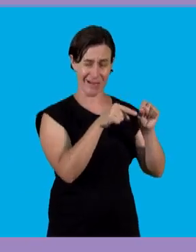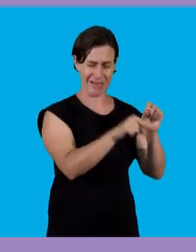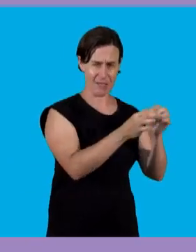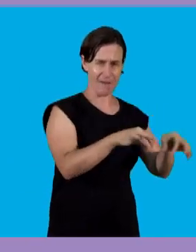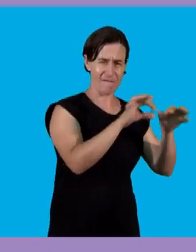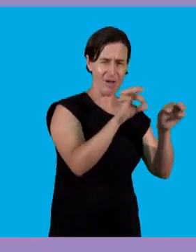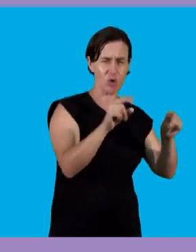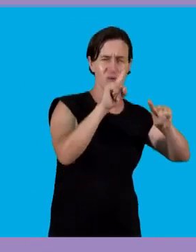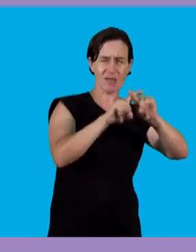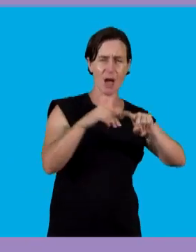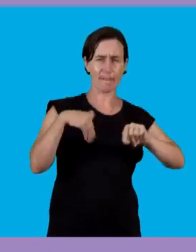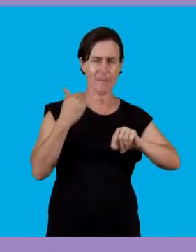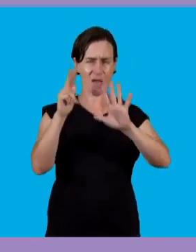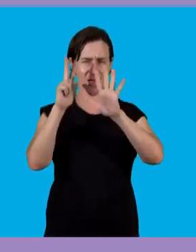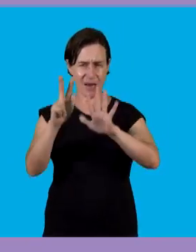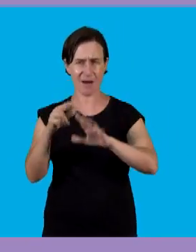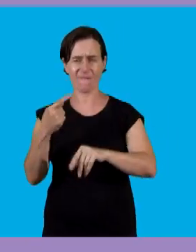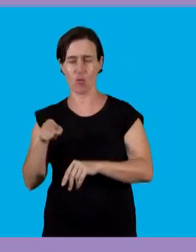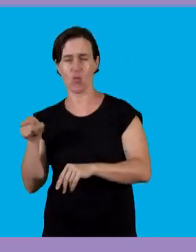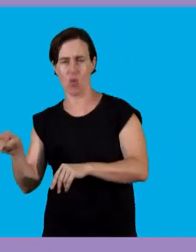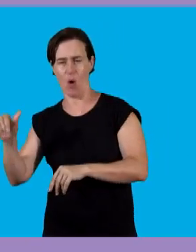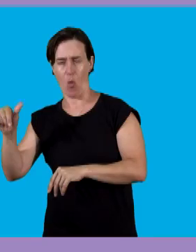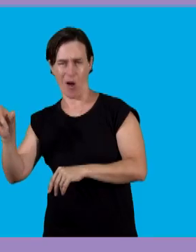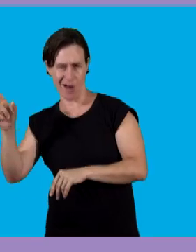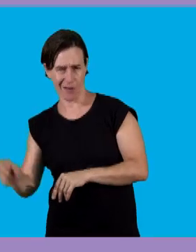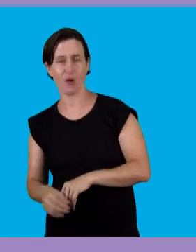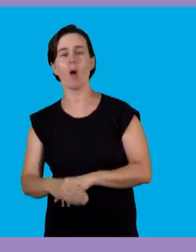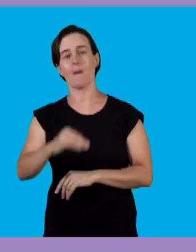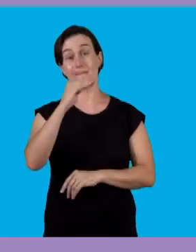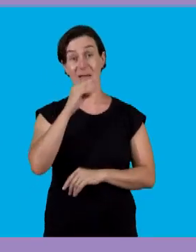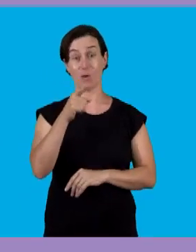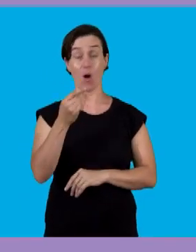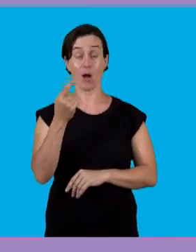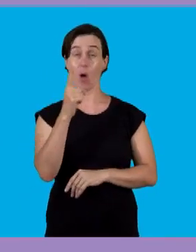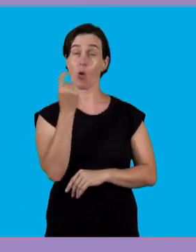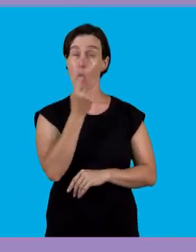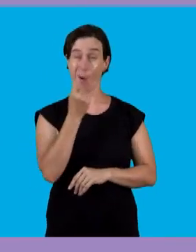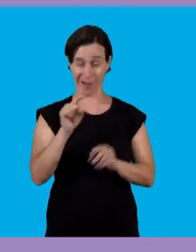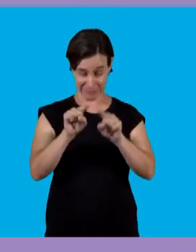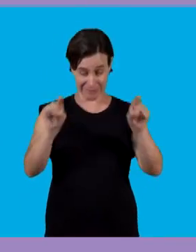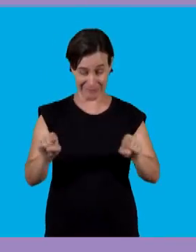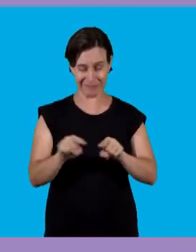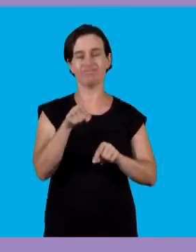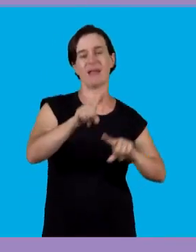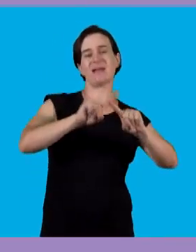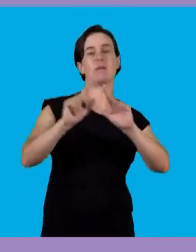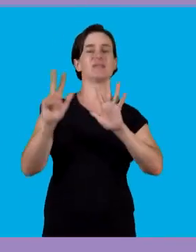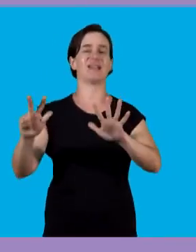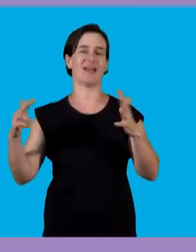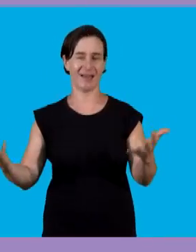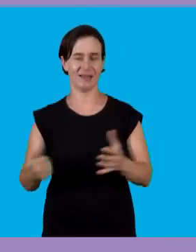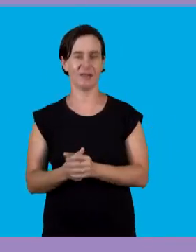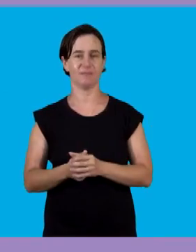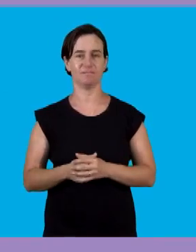to get an output value. So our rule there is to multiply by 8. Let us take that rule and represent